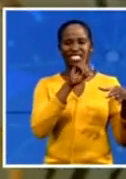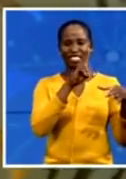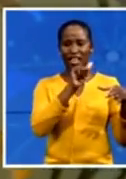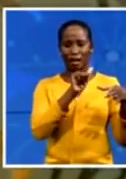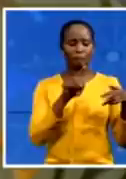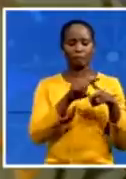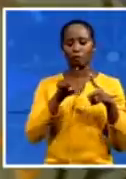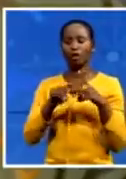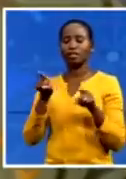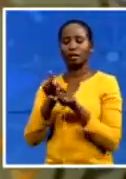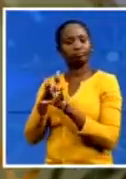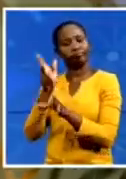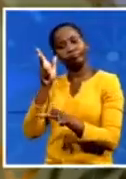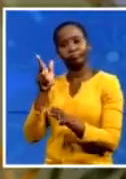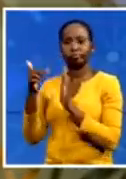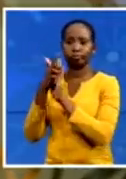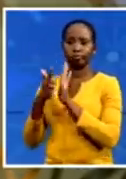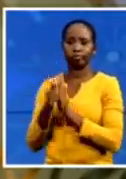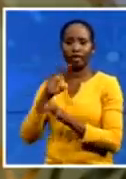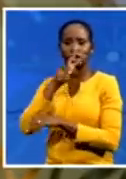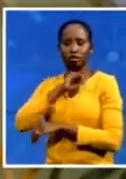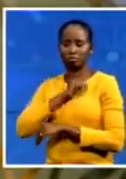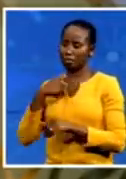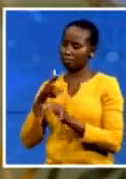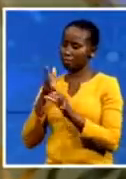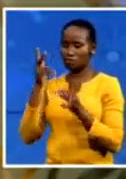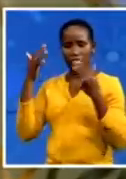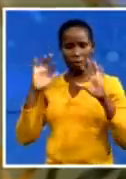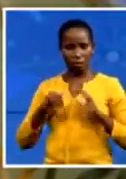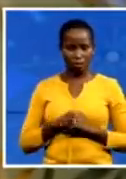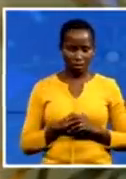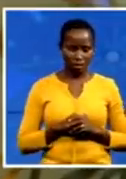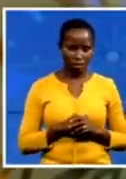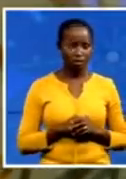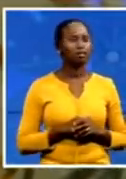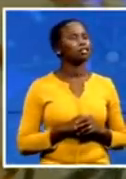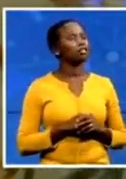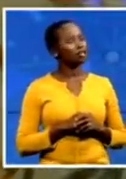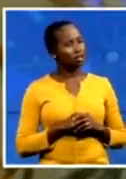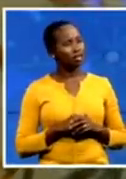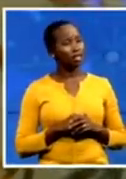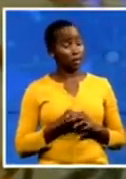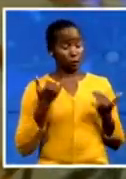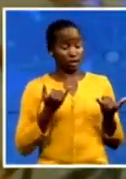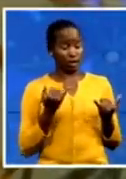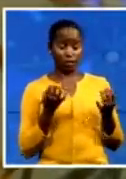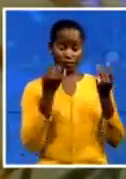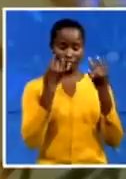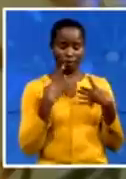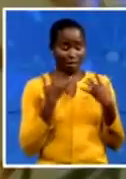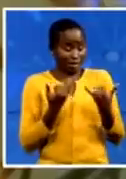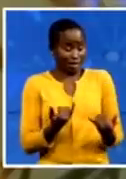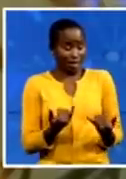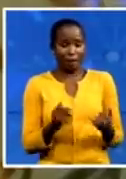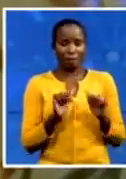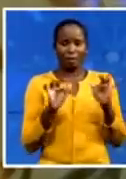legislature. Mbali, I mean, in light of what you just told us now and the nation, I mean, this follows the likes of